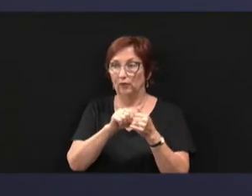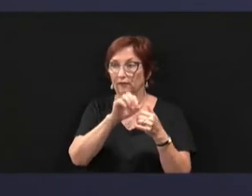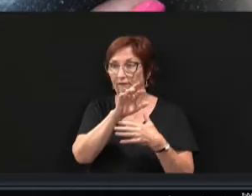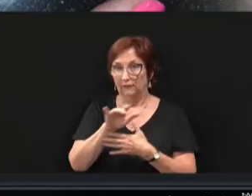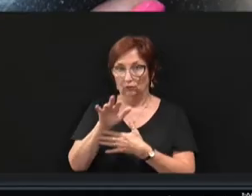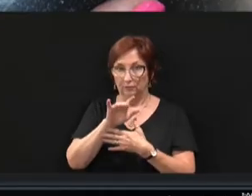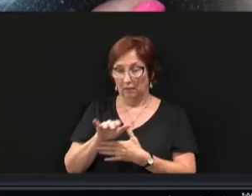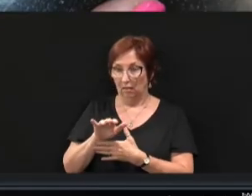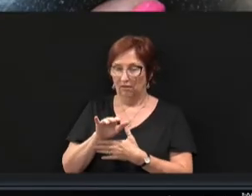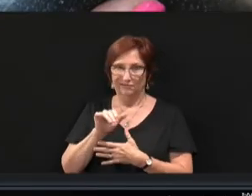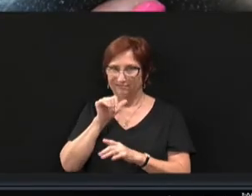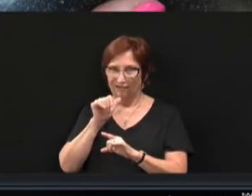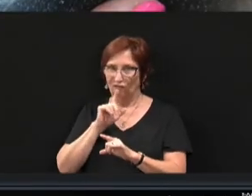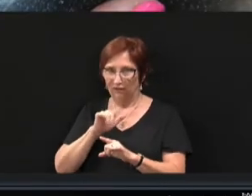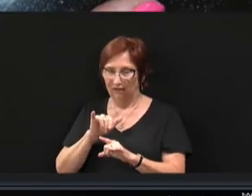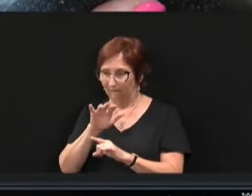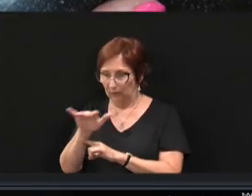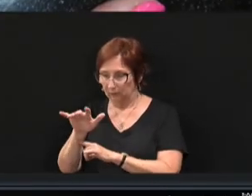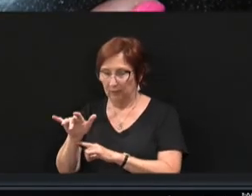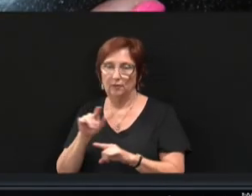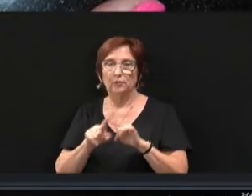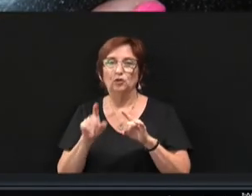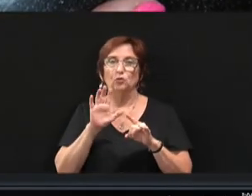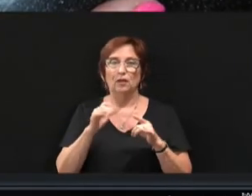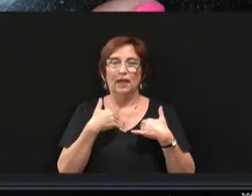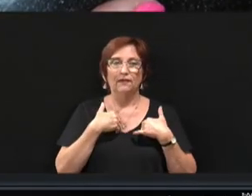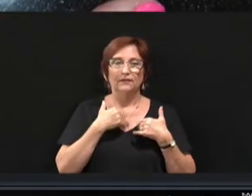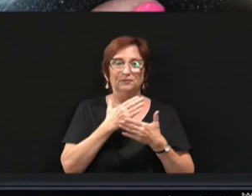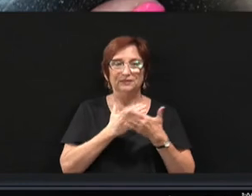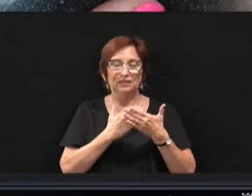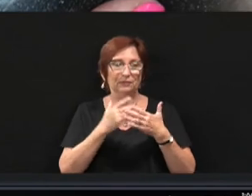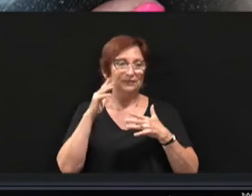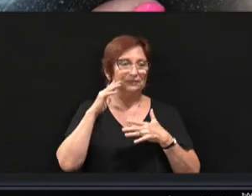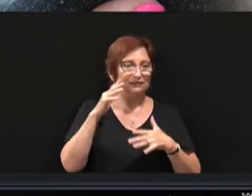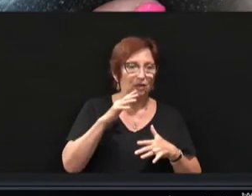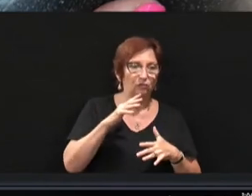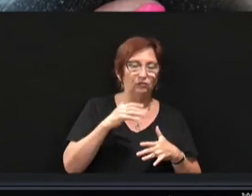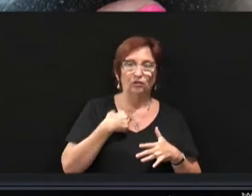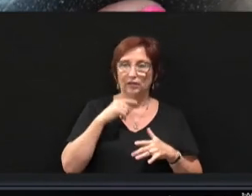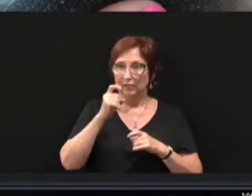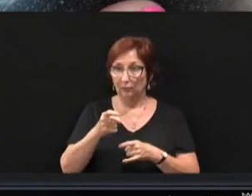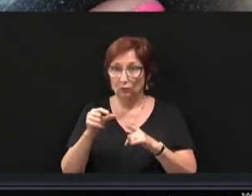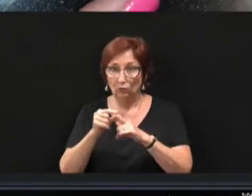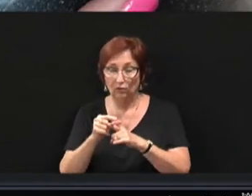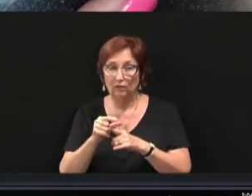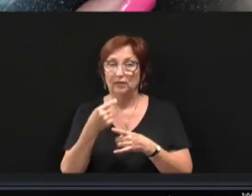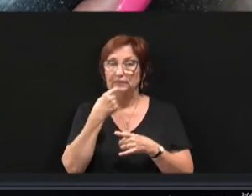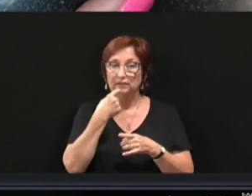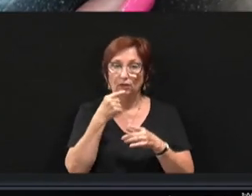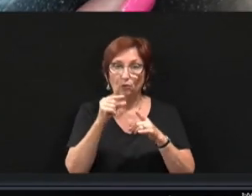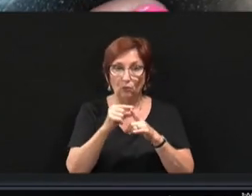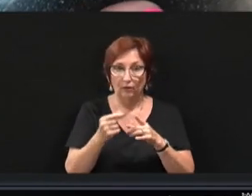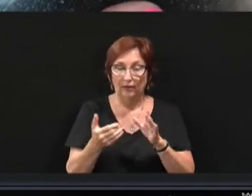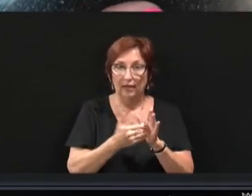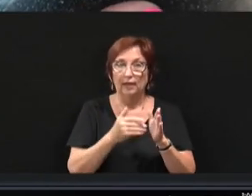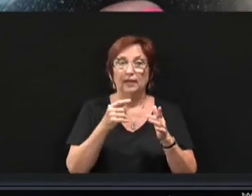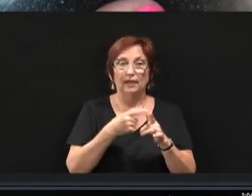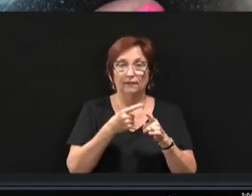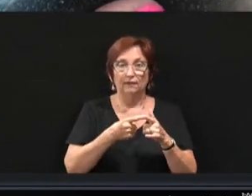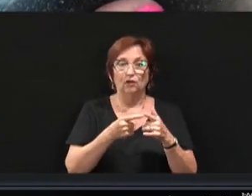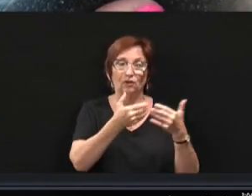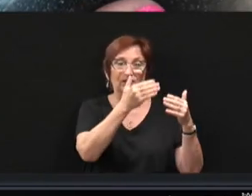them segment the sound, you're going to give them a word, they're going to repeat the word, and then they're going to segment the